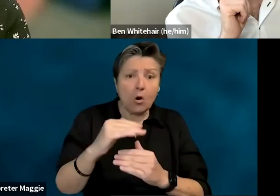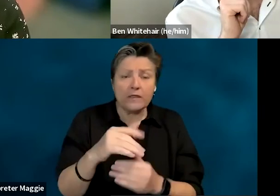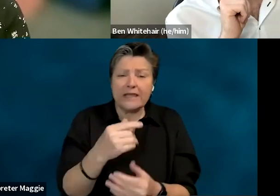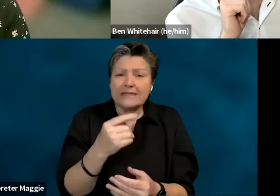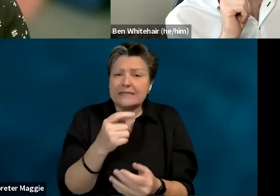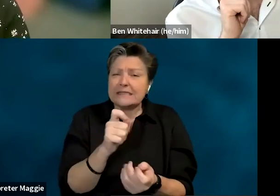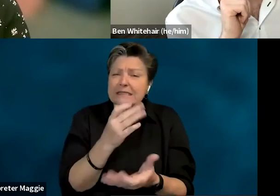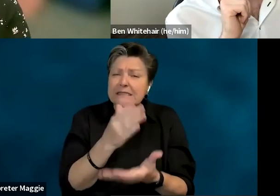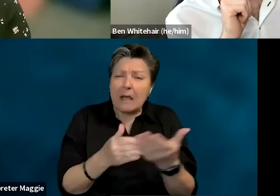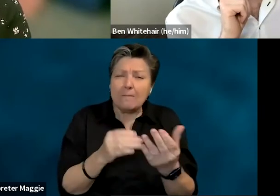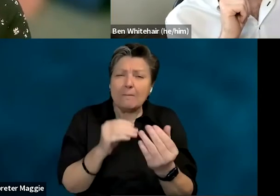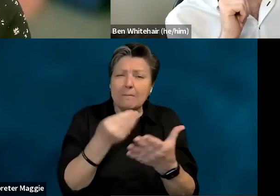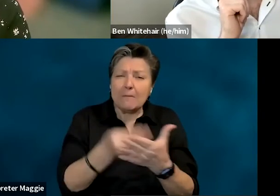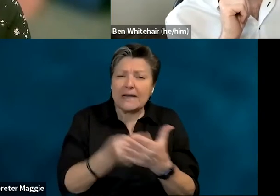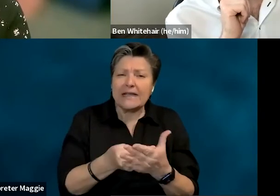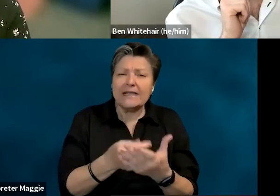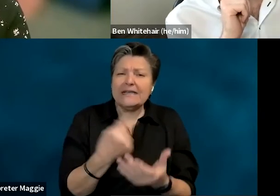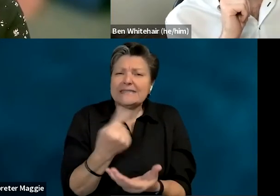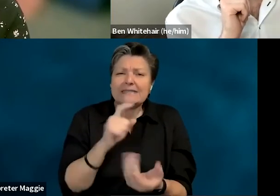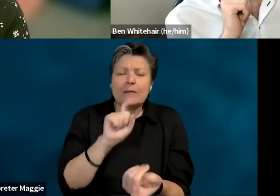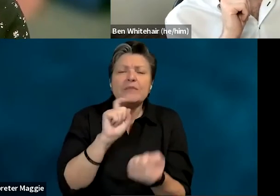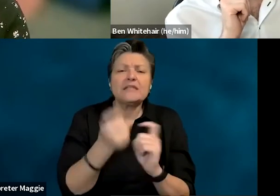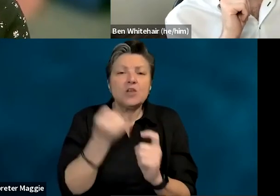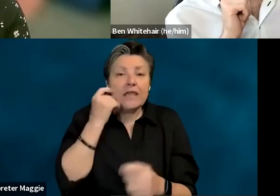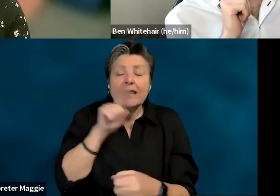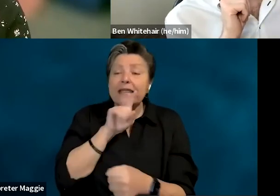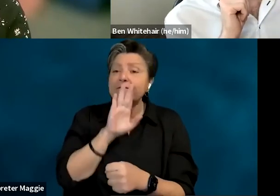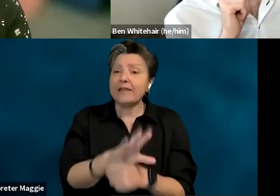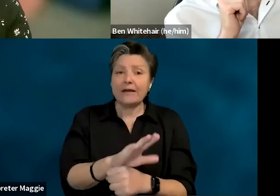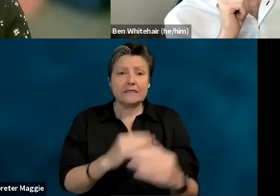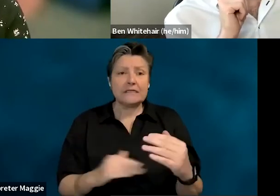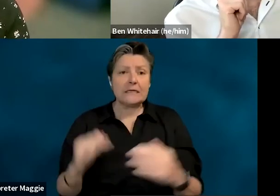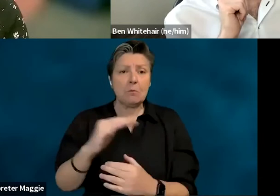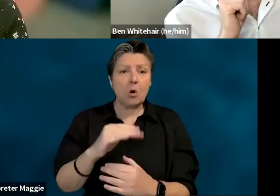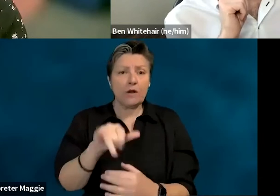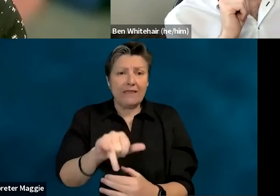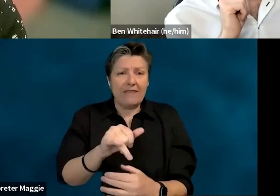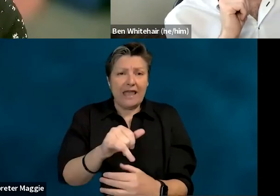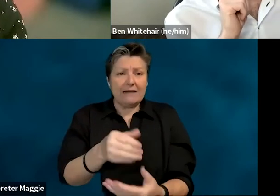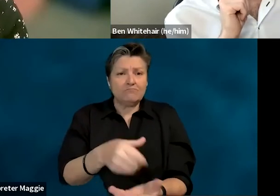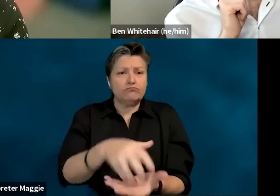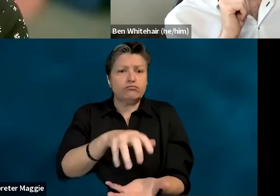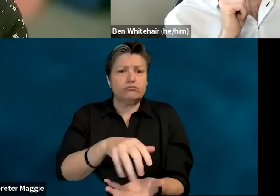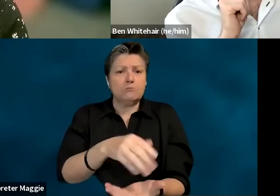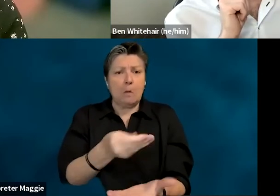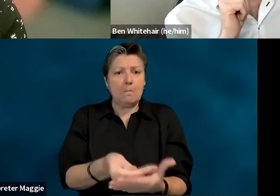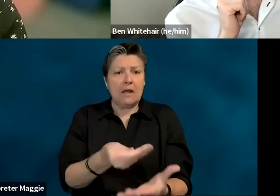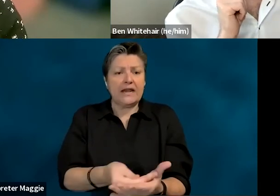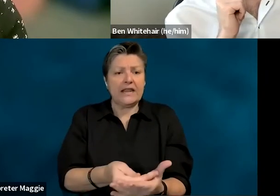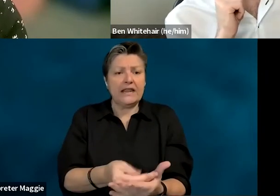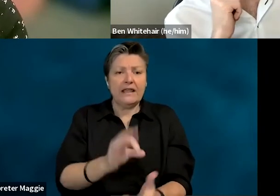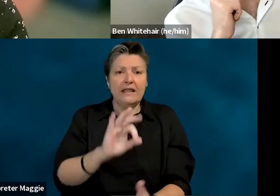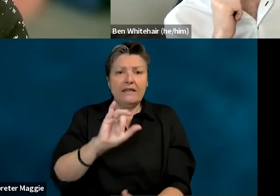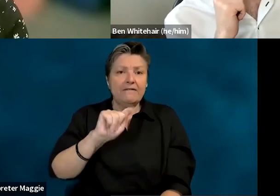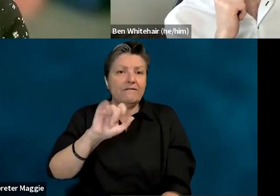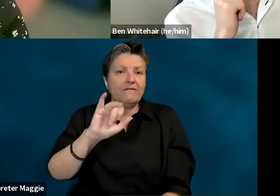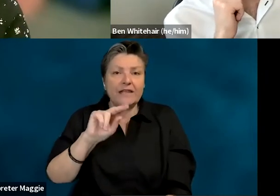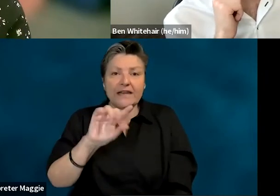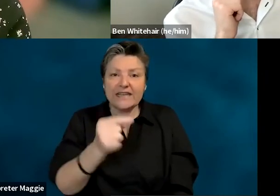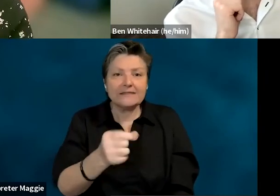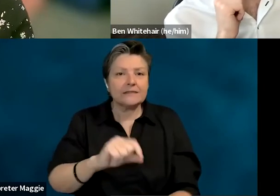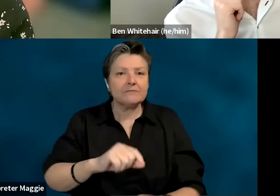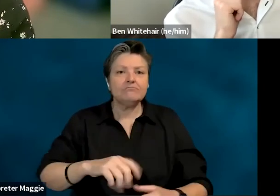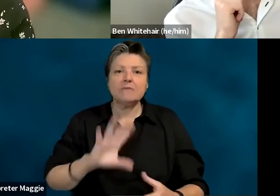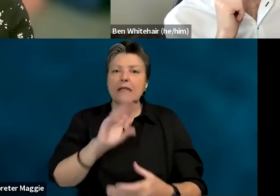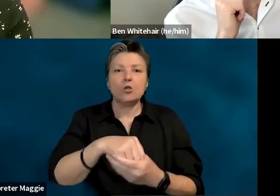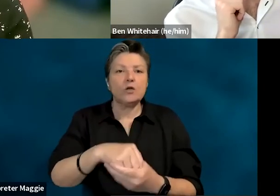something changes. So maybe if you're guaranteed more than a certain amount of money, fittings become included in your fee and you don't get a separate fee for fittings.